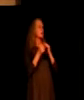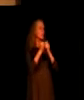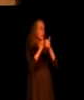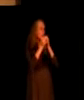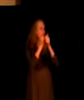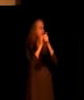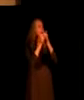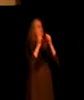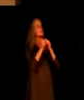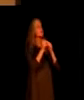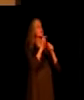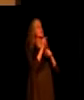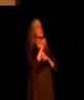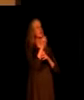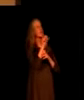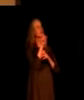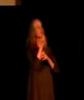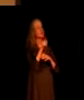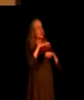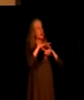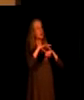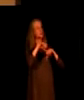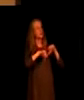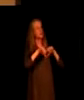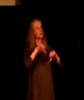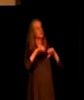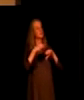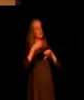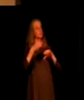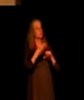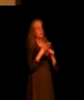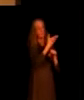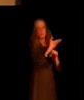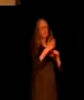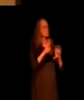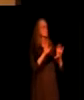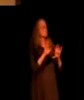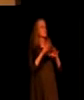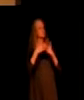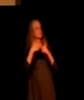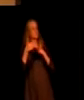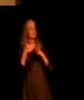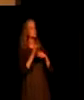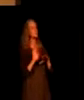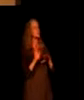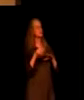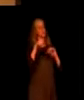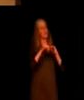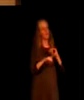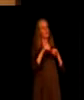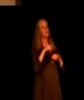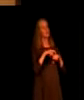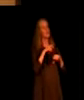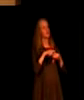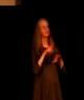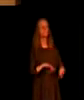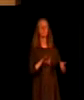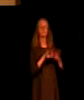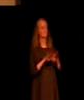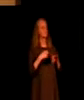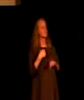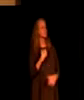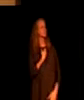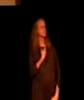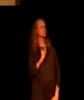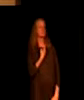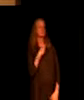competition in NASA Earth science history, before or since. And I was the only one that